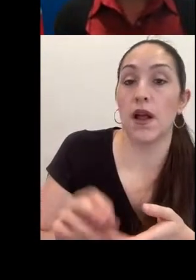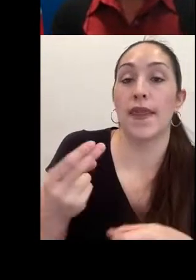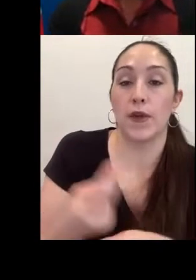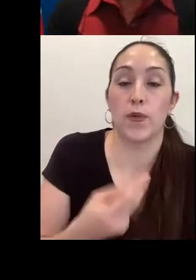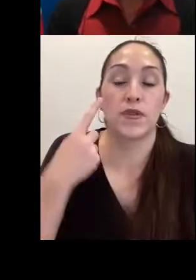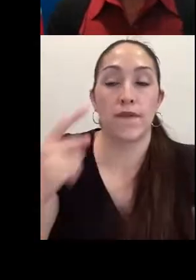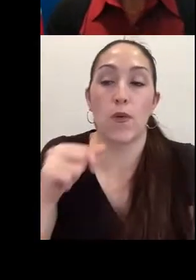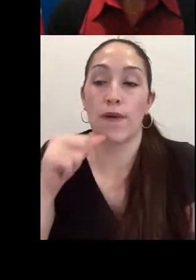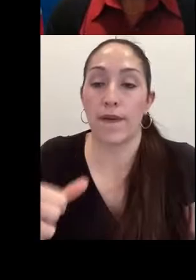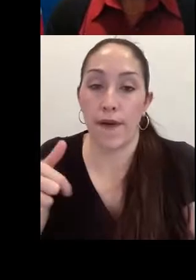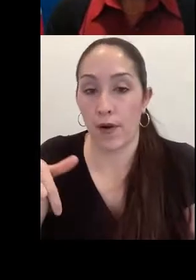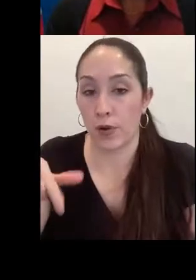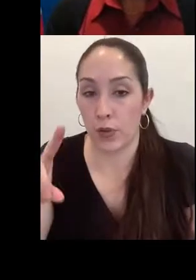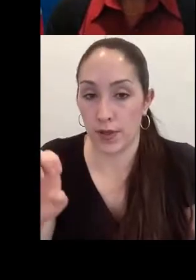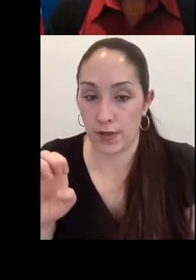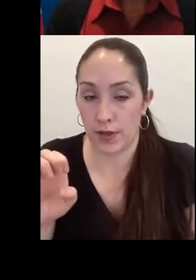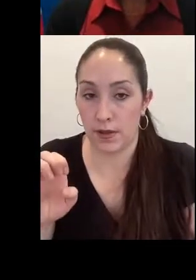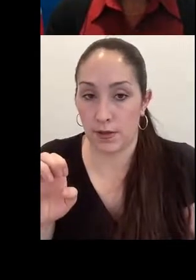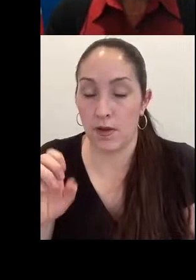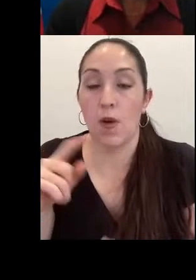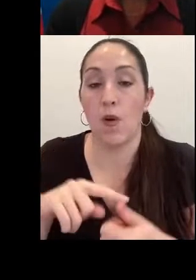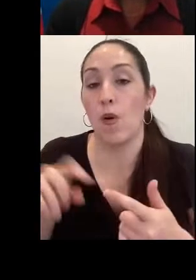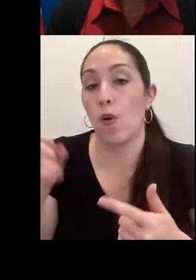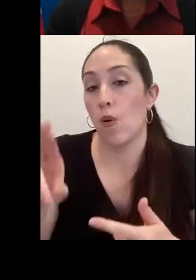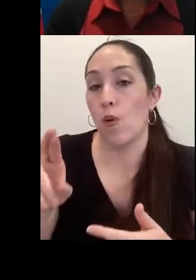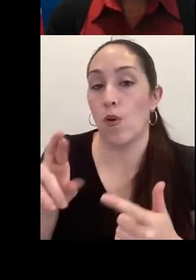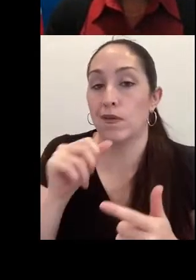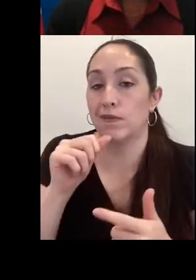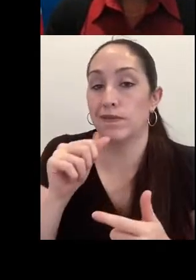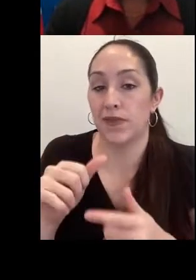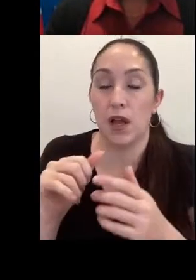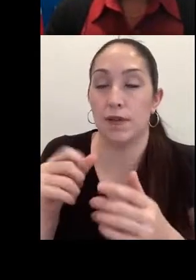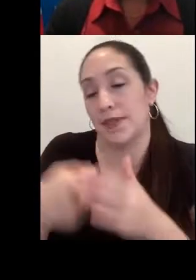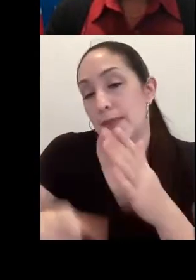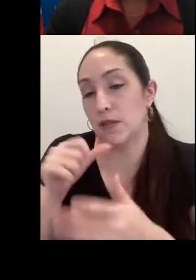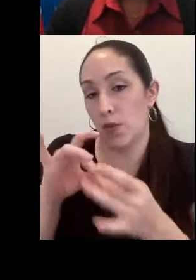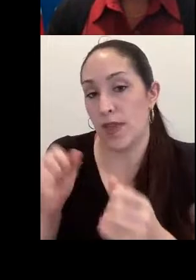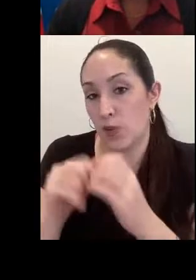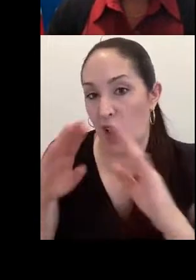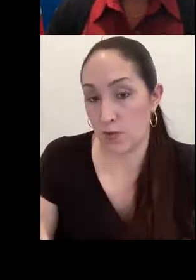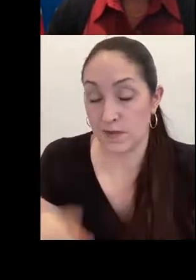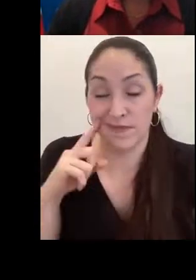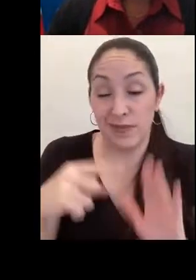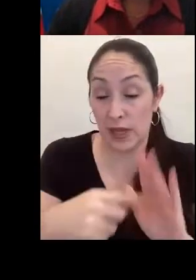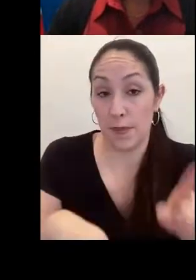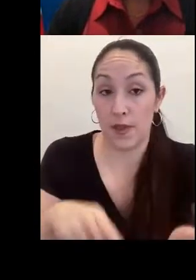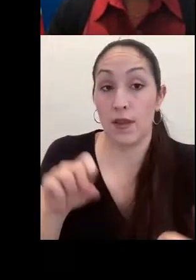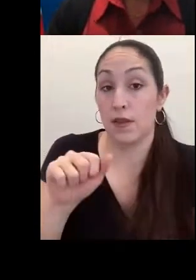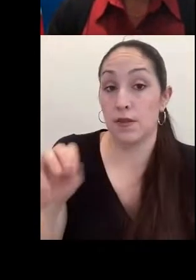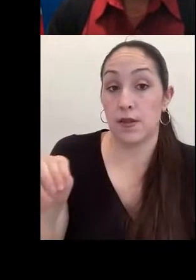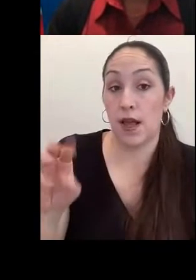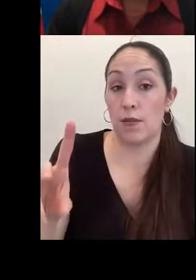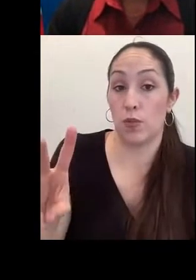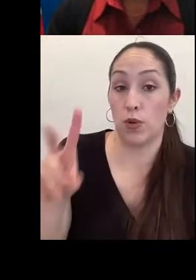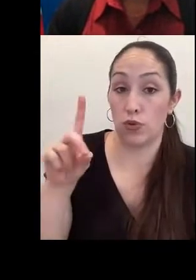expense. In this example, Sam takes a distribution of $25,000 from his ABLE account in May for